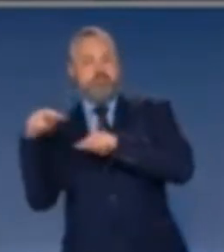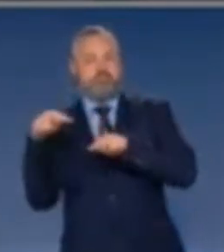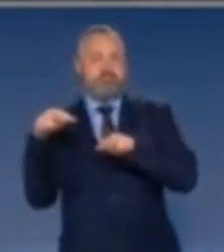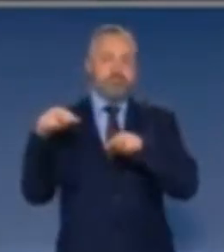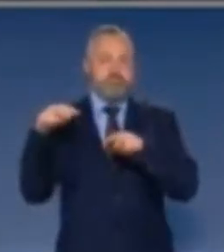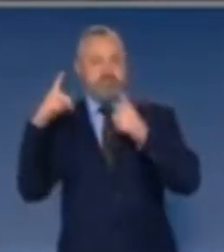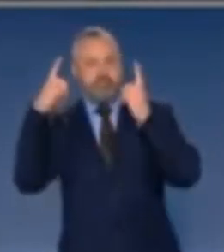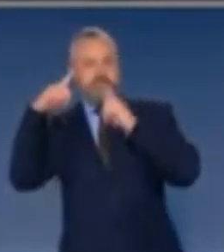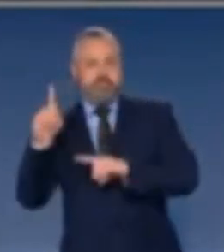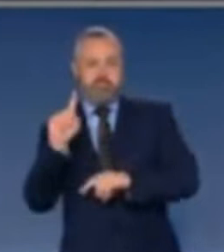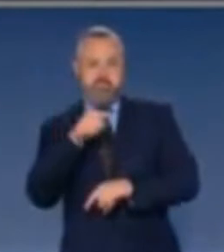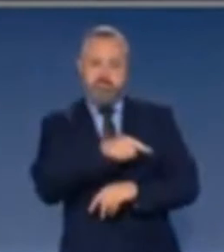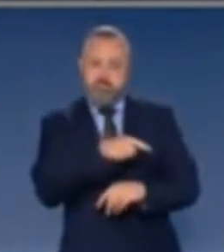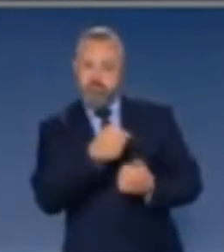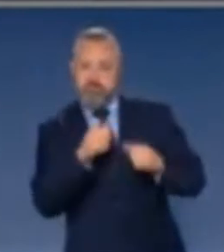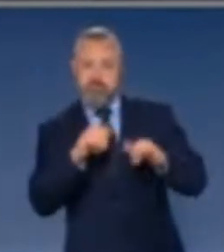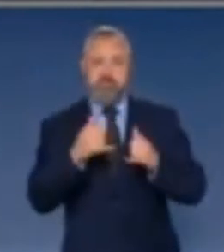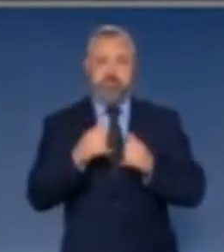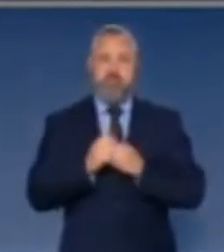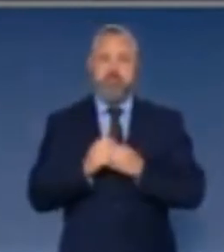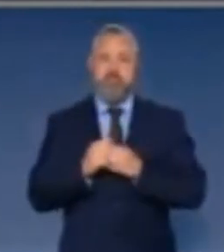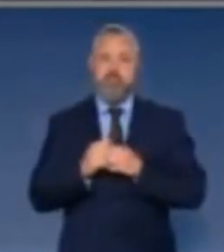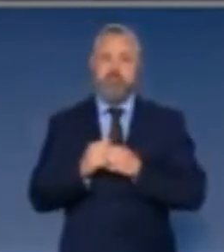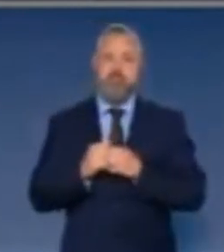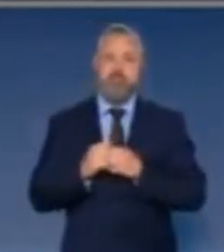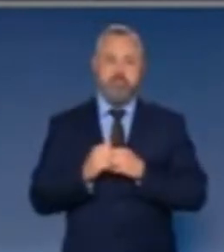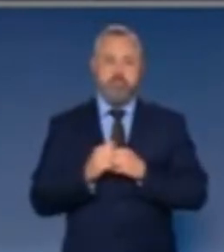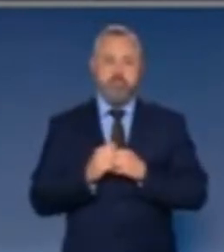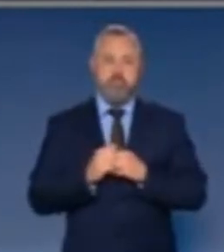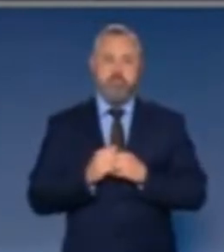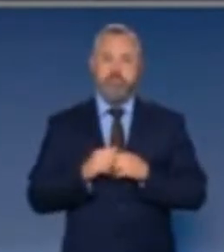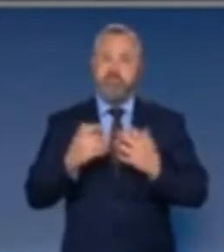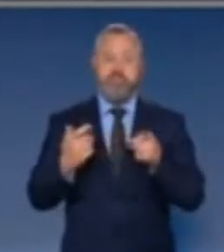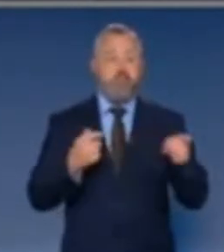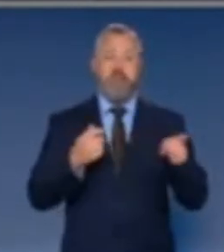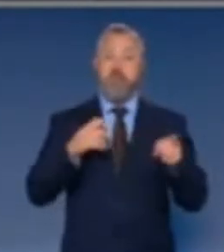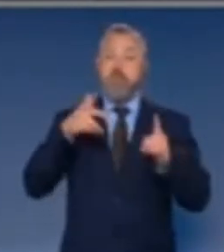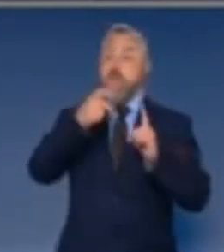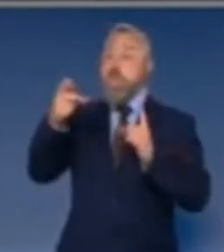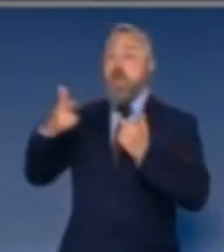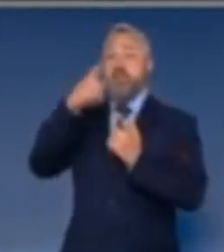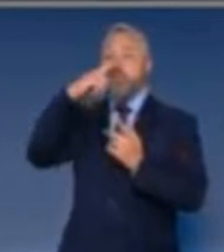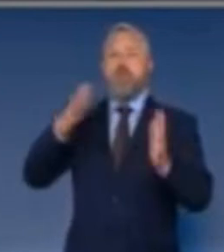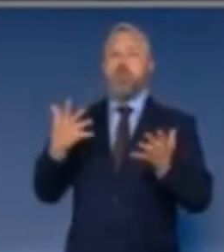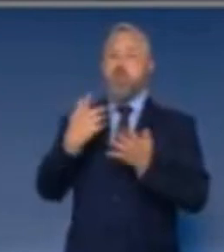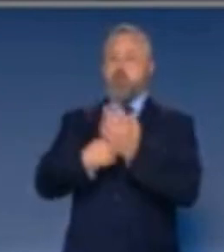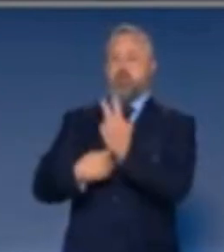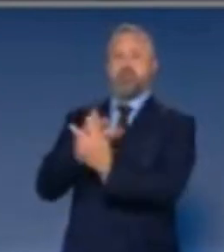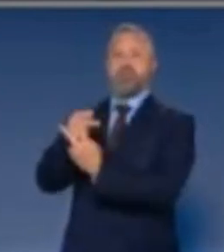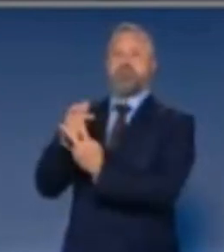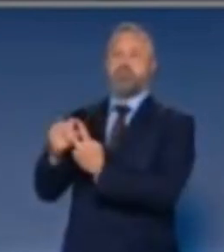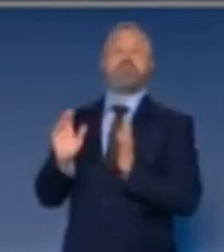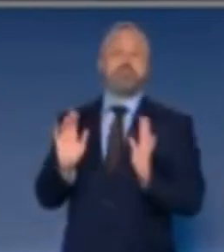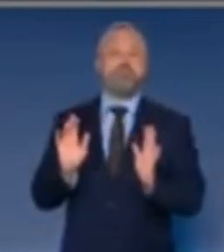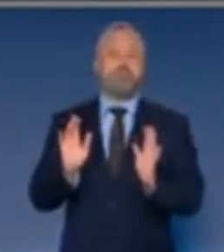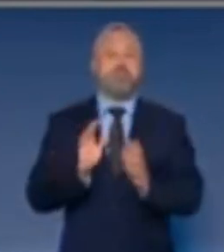at any other facilities. The Chief Executive Officer of HCA had advised the Department of Health that this